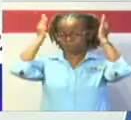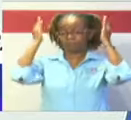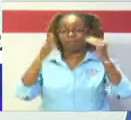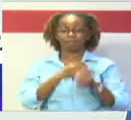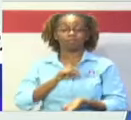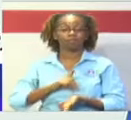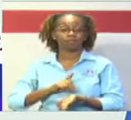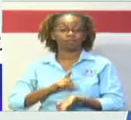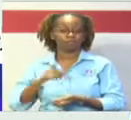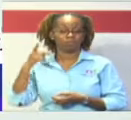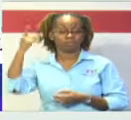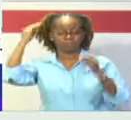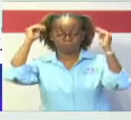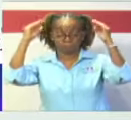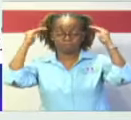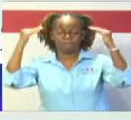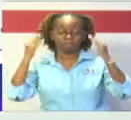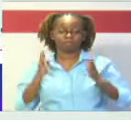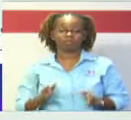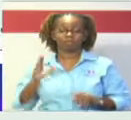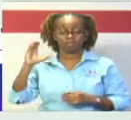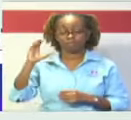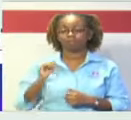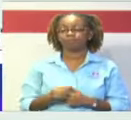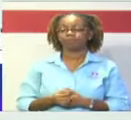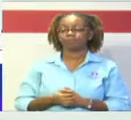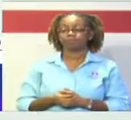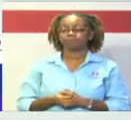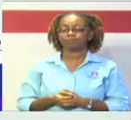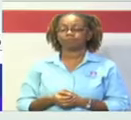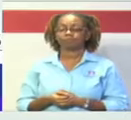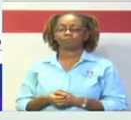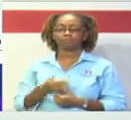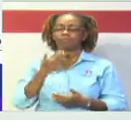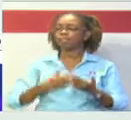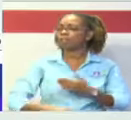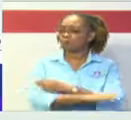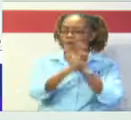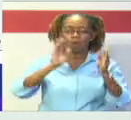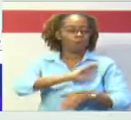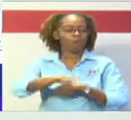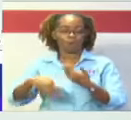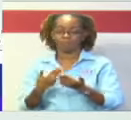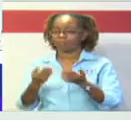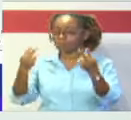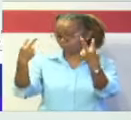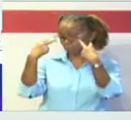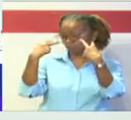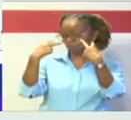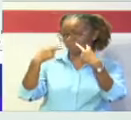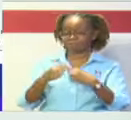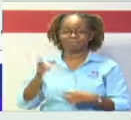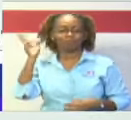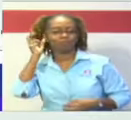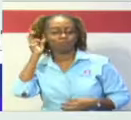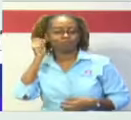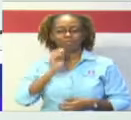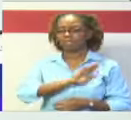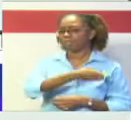members of the media and all members, all persons who are viewing and listening to this media conference via the various